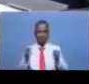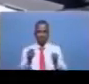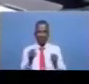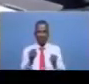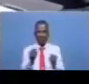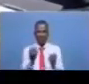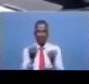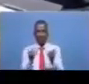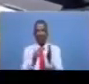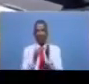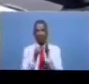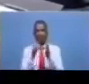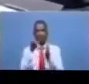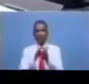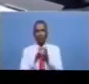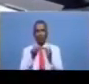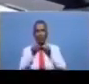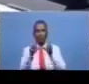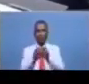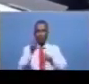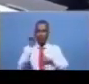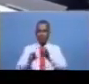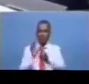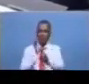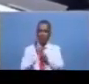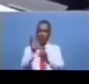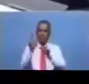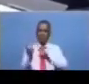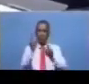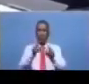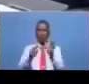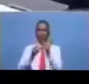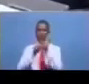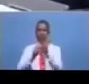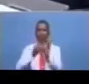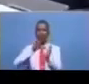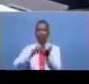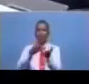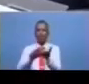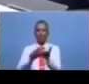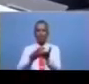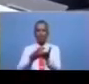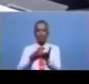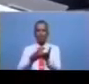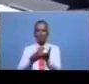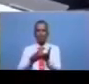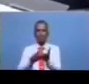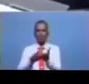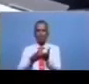they indicated that a party cannot be compelled to adduce evidence, and so they